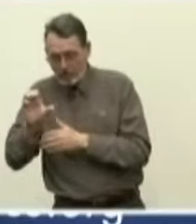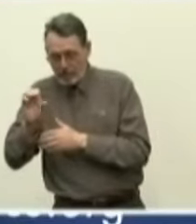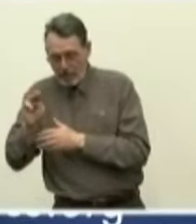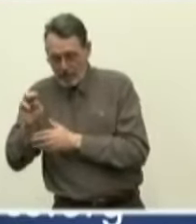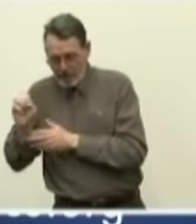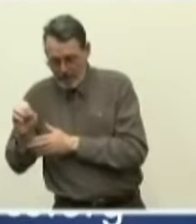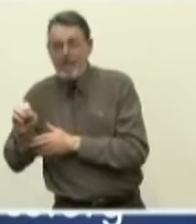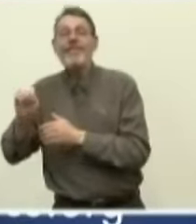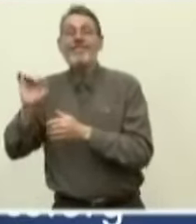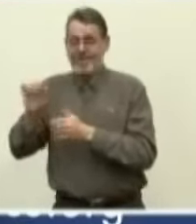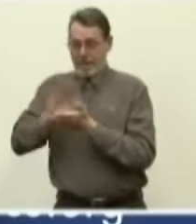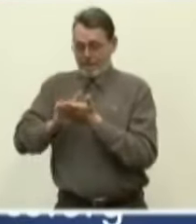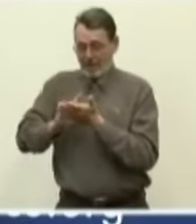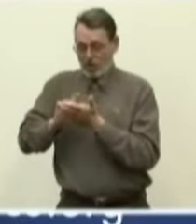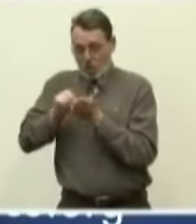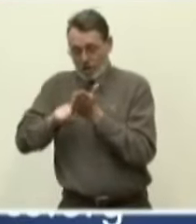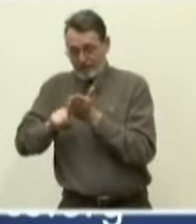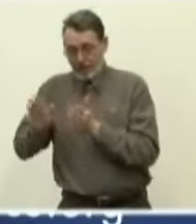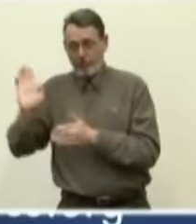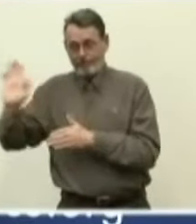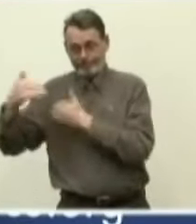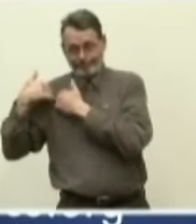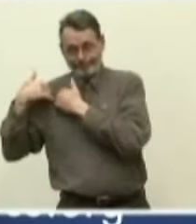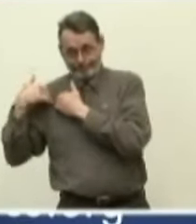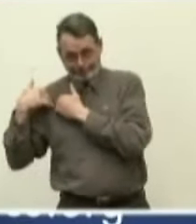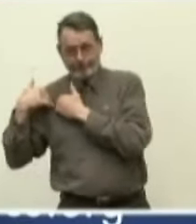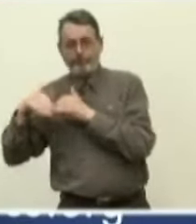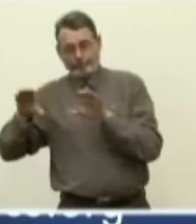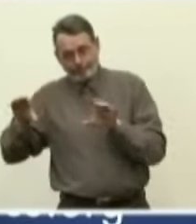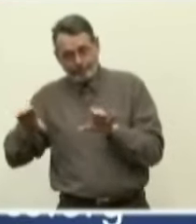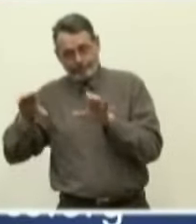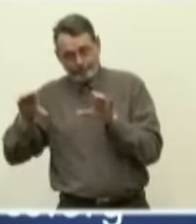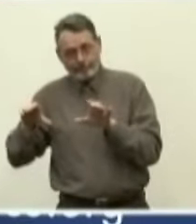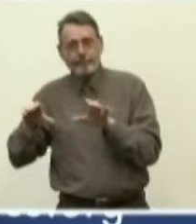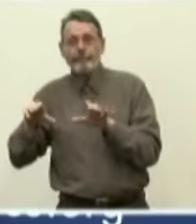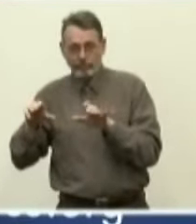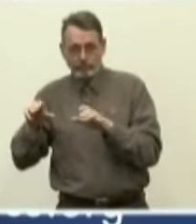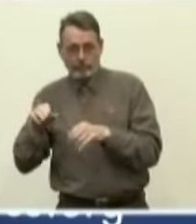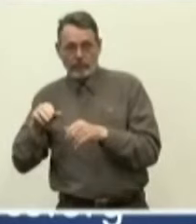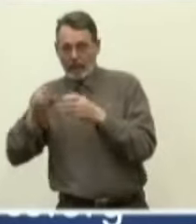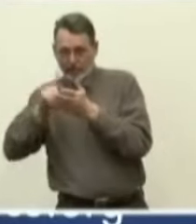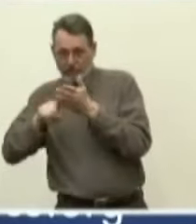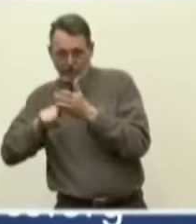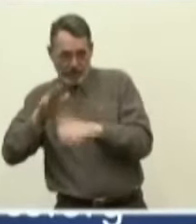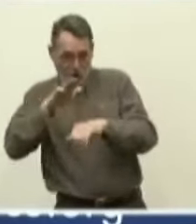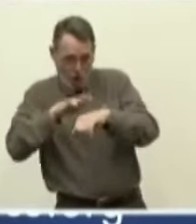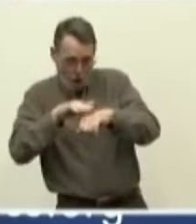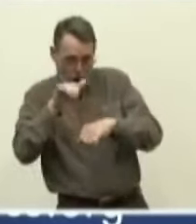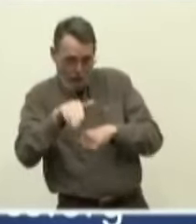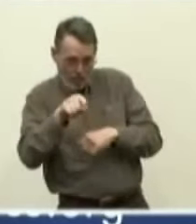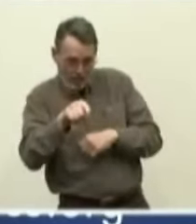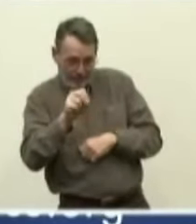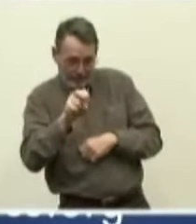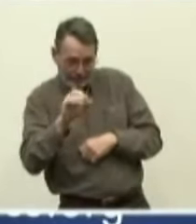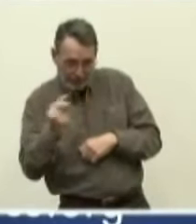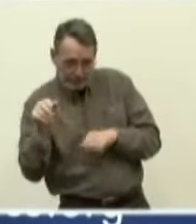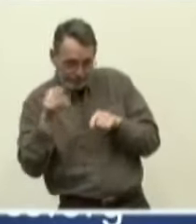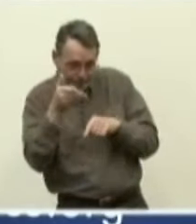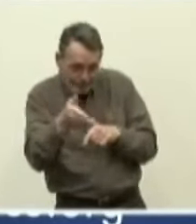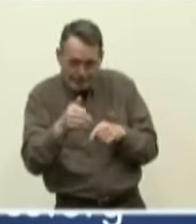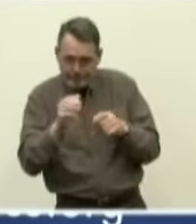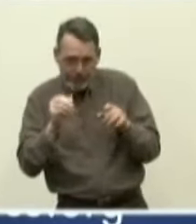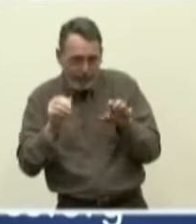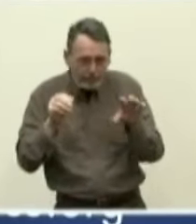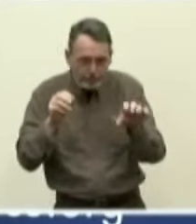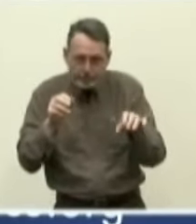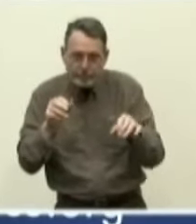The medical examiner has responsibility for conducting an on-scene investigation, collecting evidence, and taking custody of a